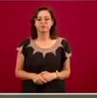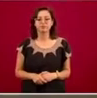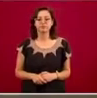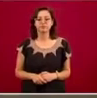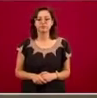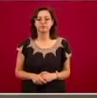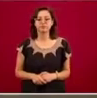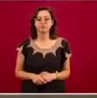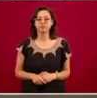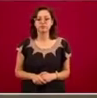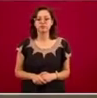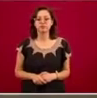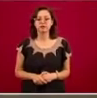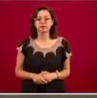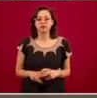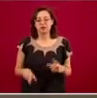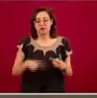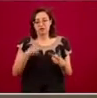still.